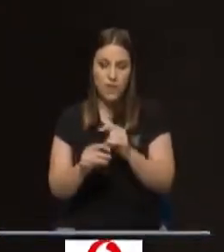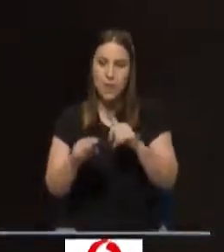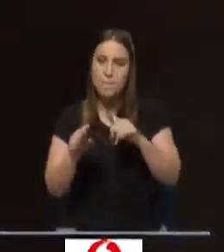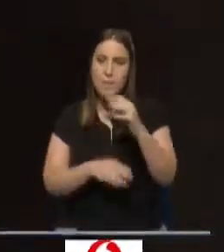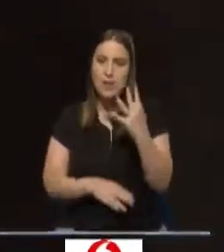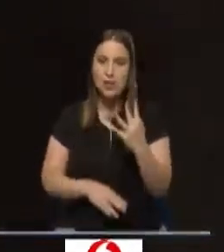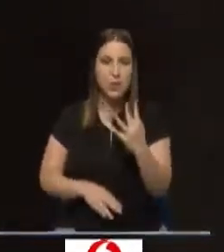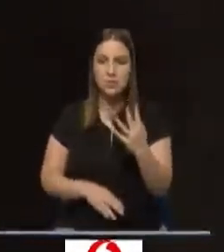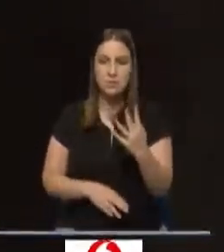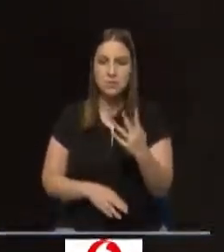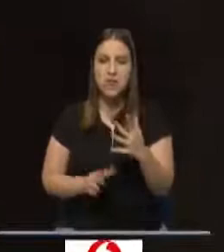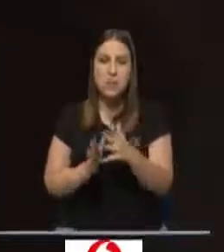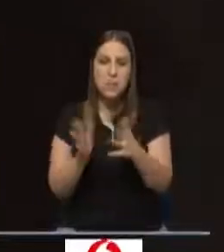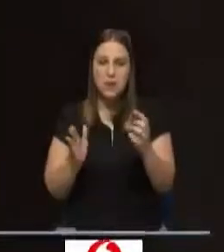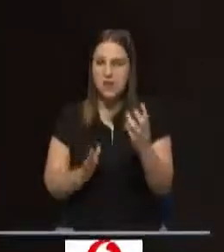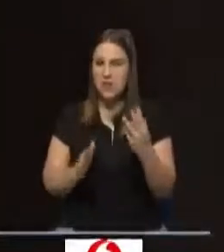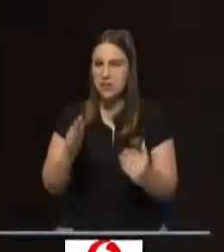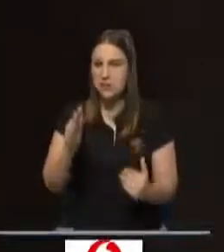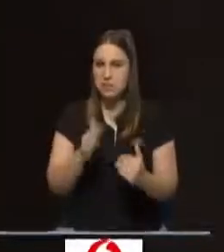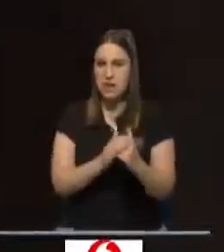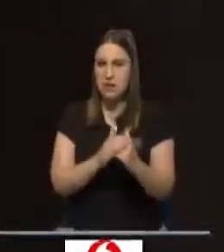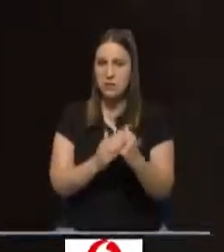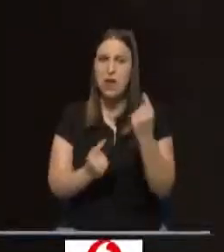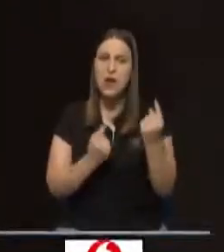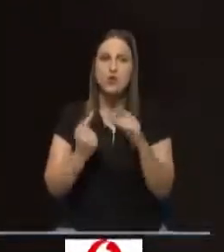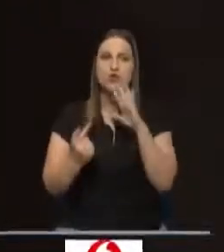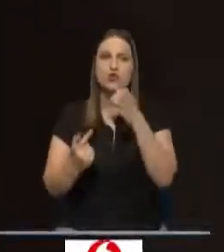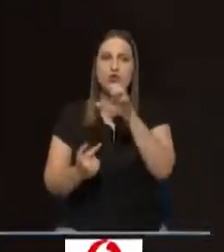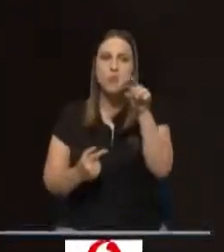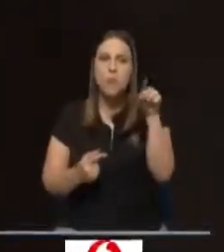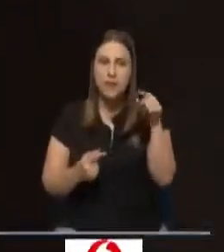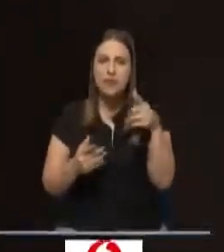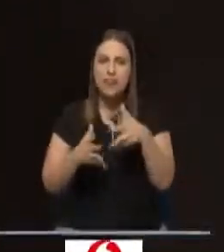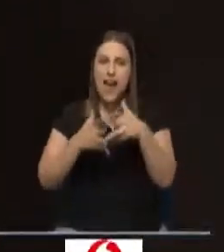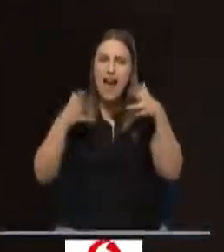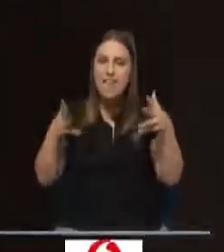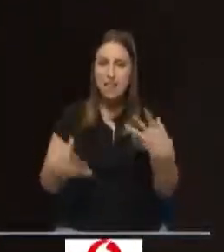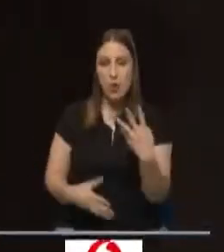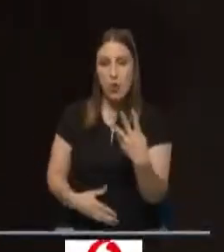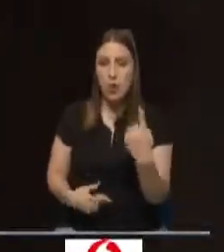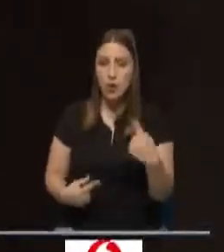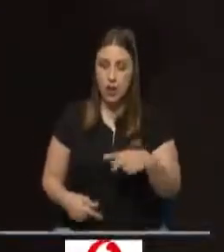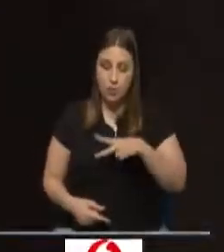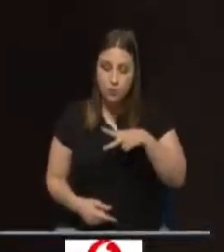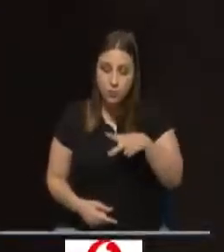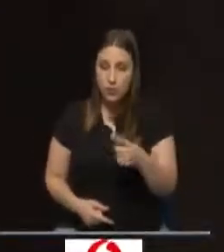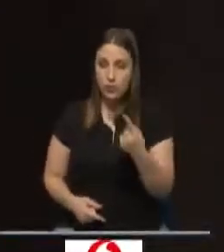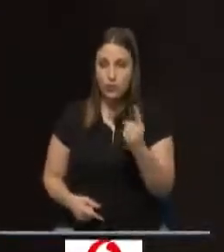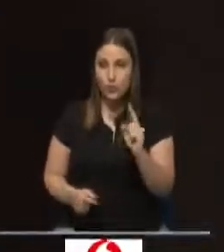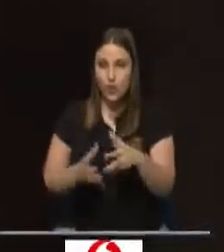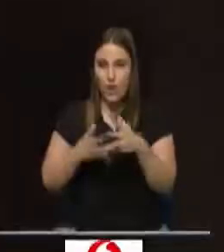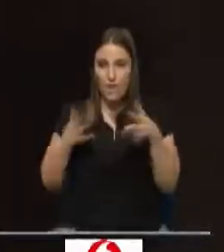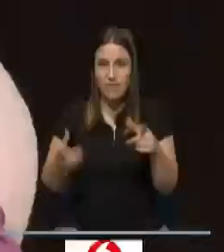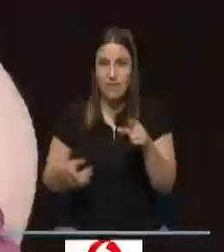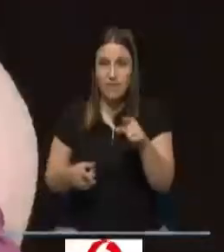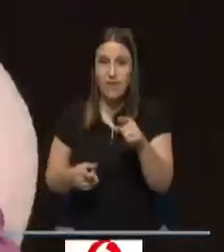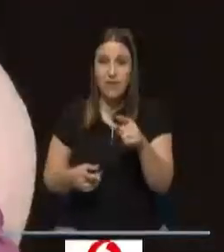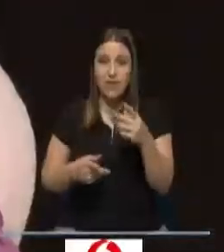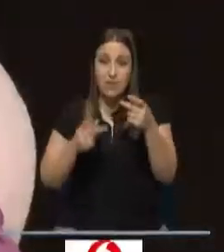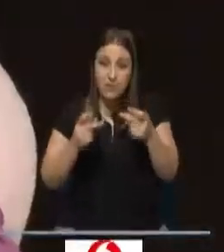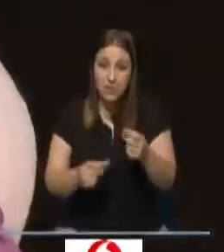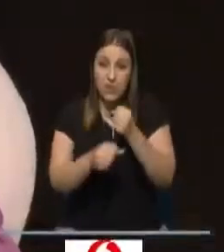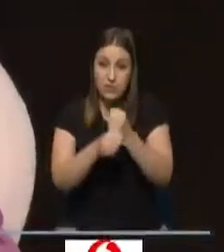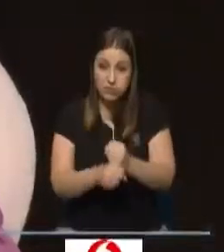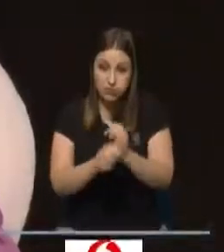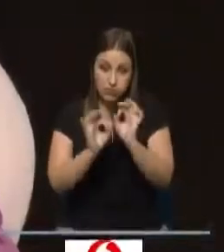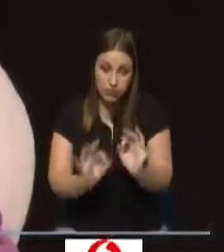in China three, and so in Europe they don't want any with more than four. There are bigger countries that have got